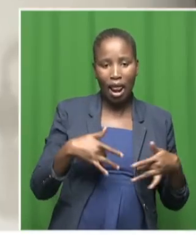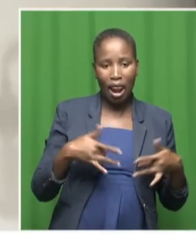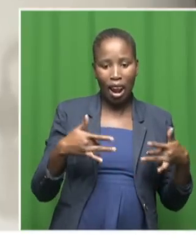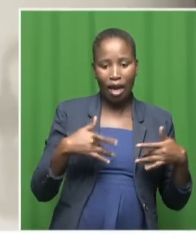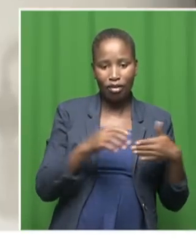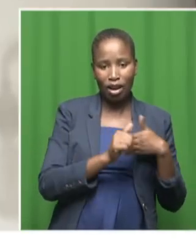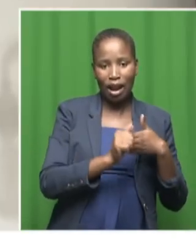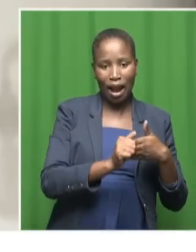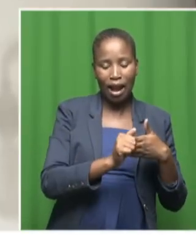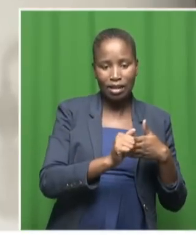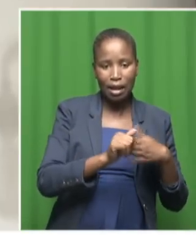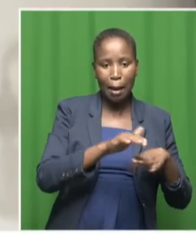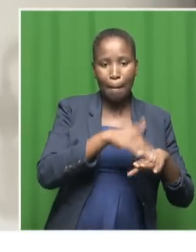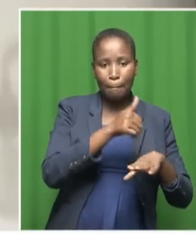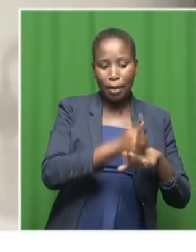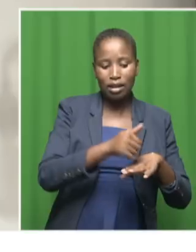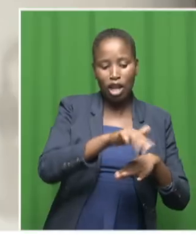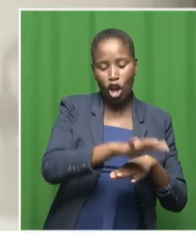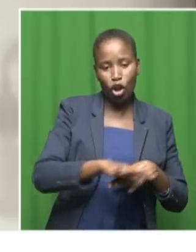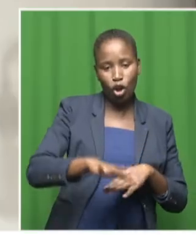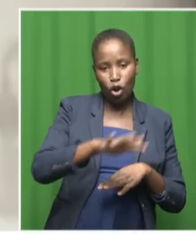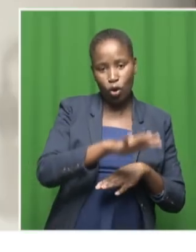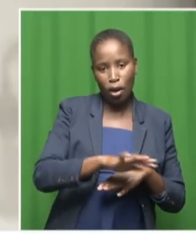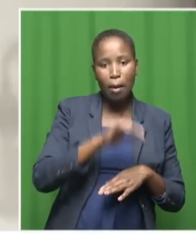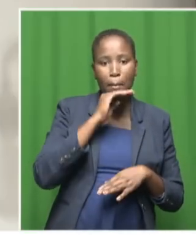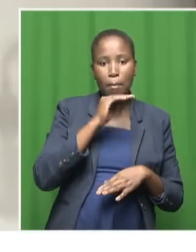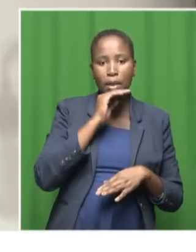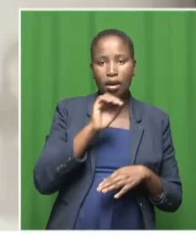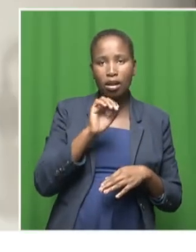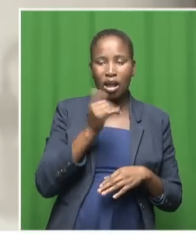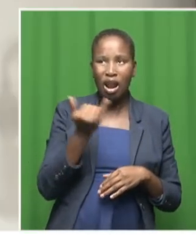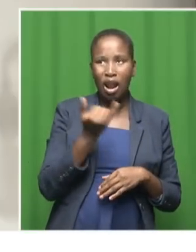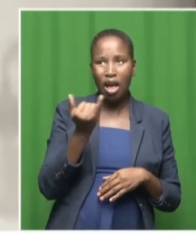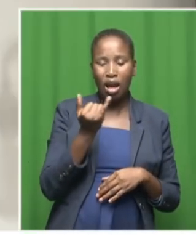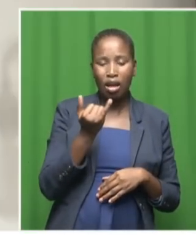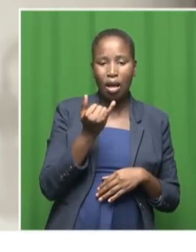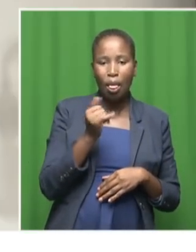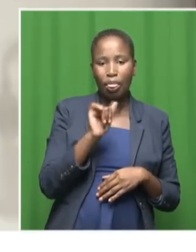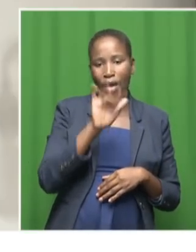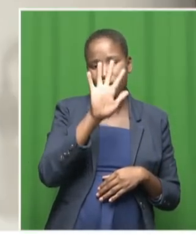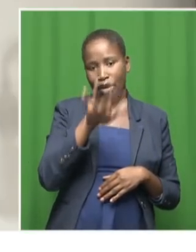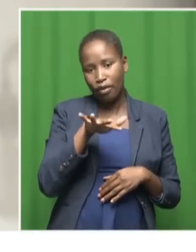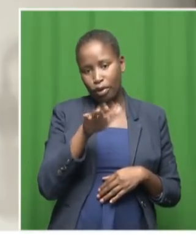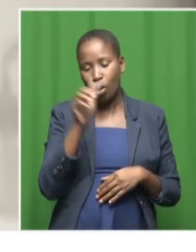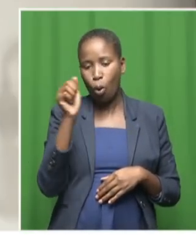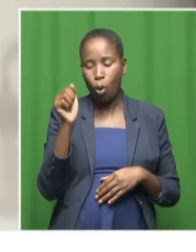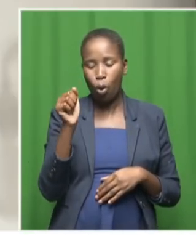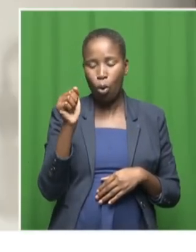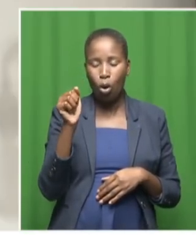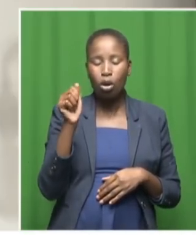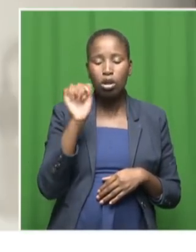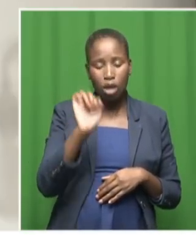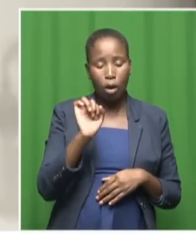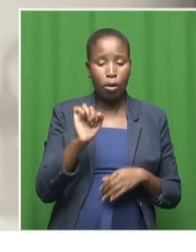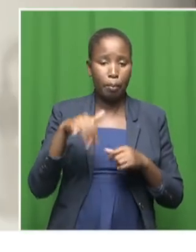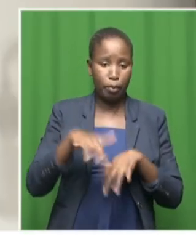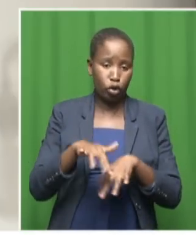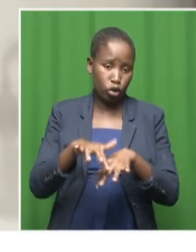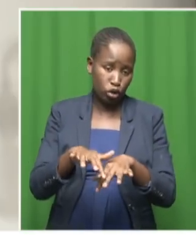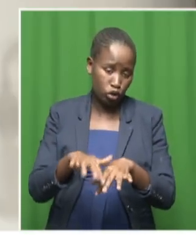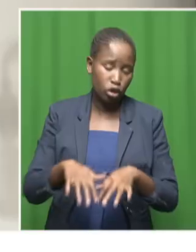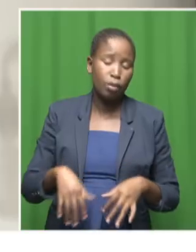base area. That's about a fifth of the beach, but it is also the most popular used section.